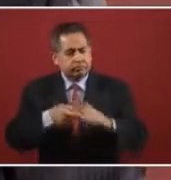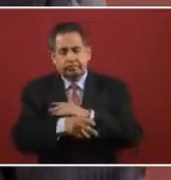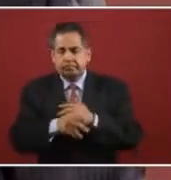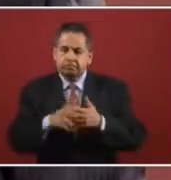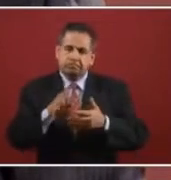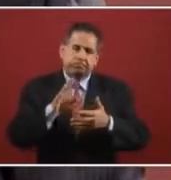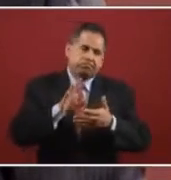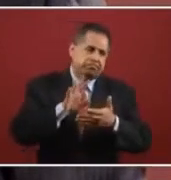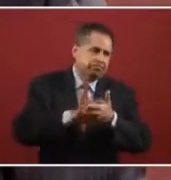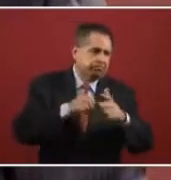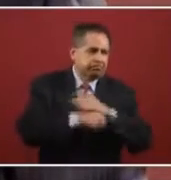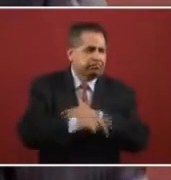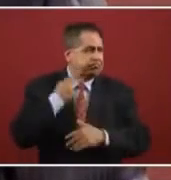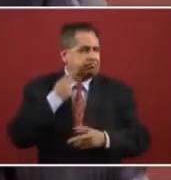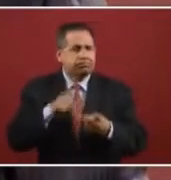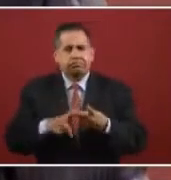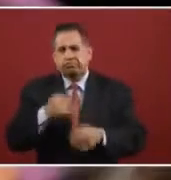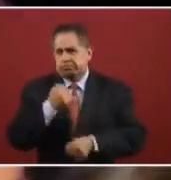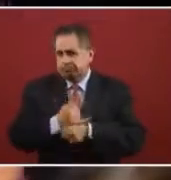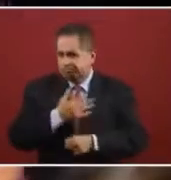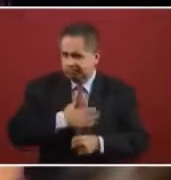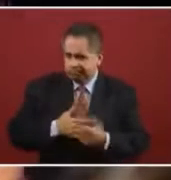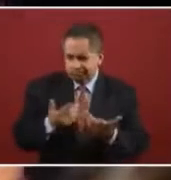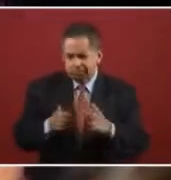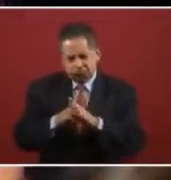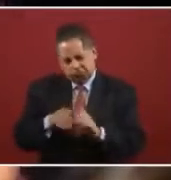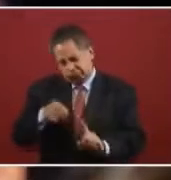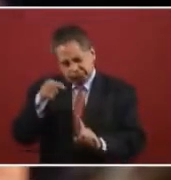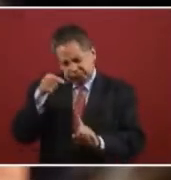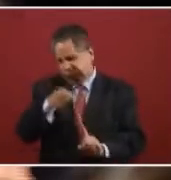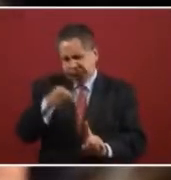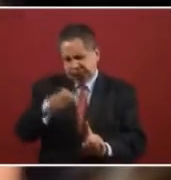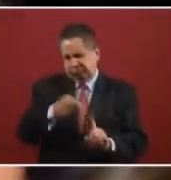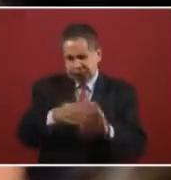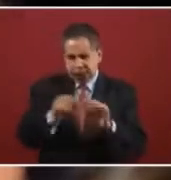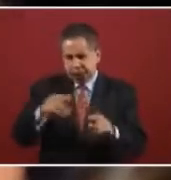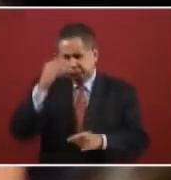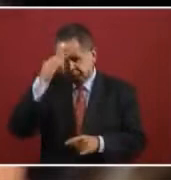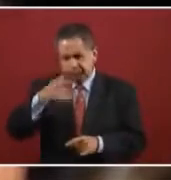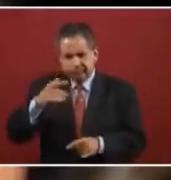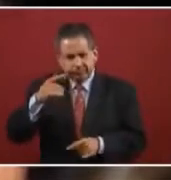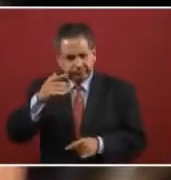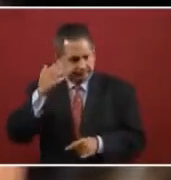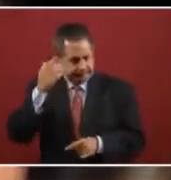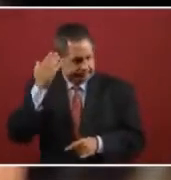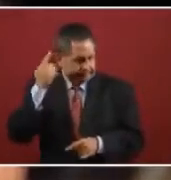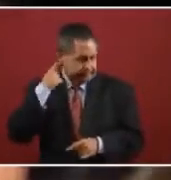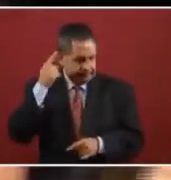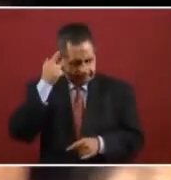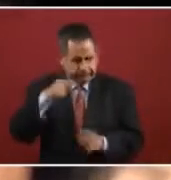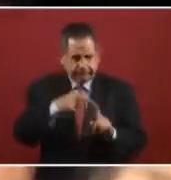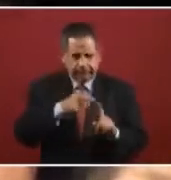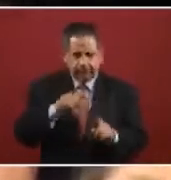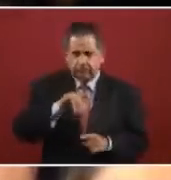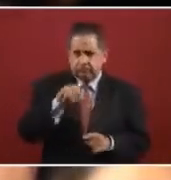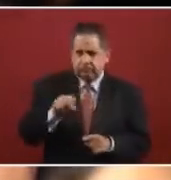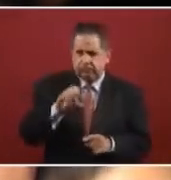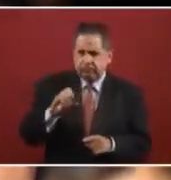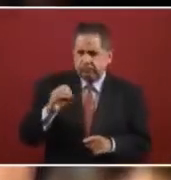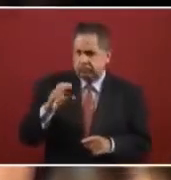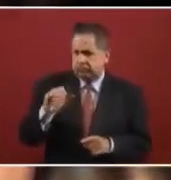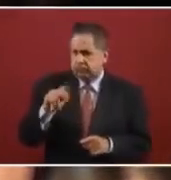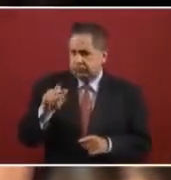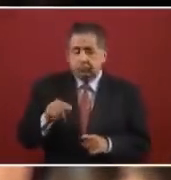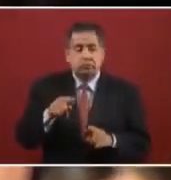It's been a political situation and injustice. But I wanted concrete of the case